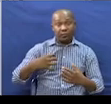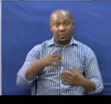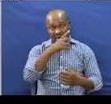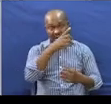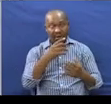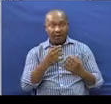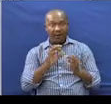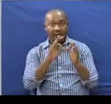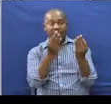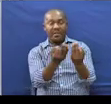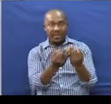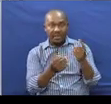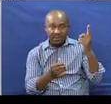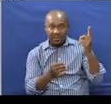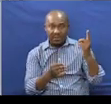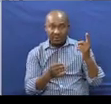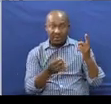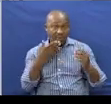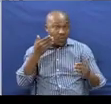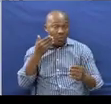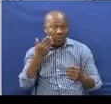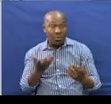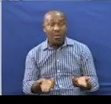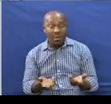families in Scandinavian countries are those